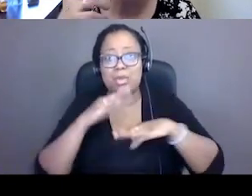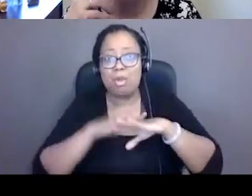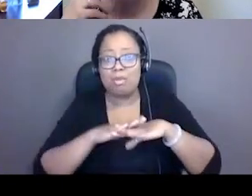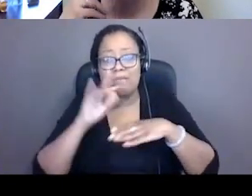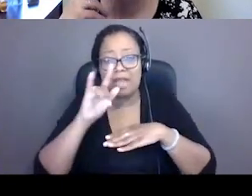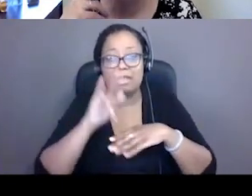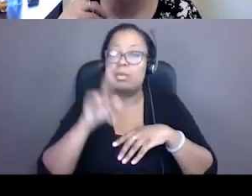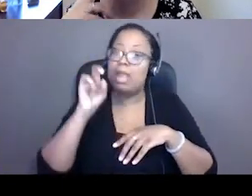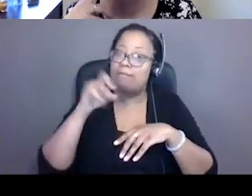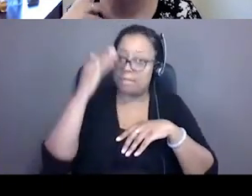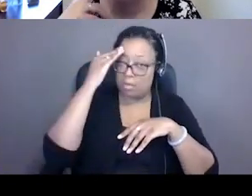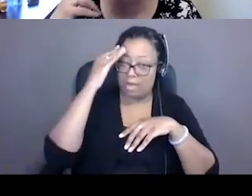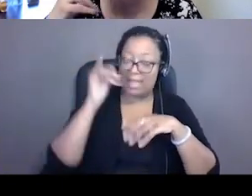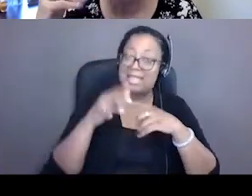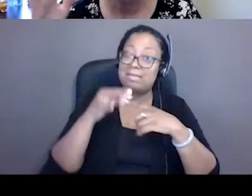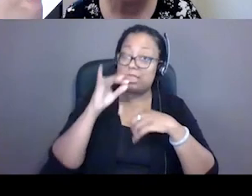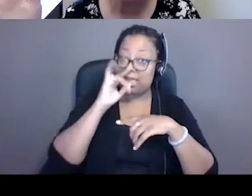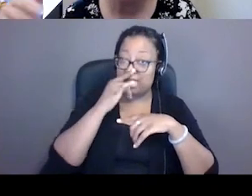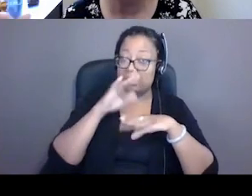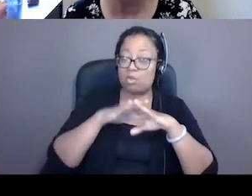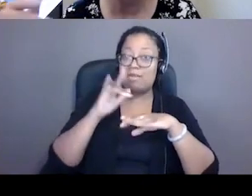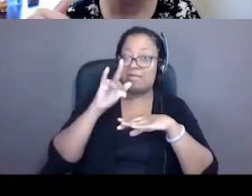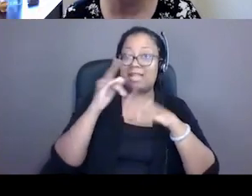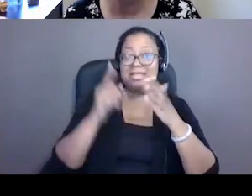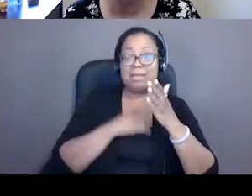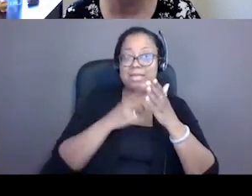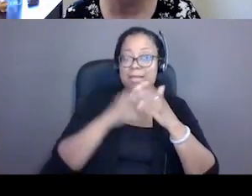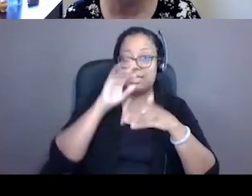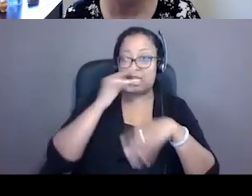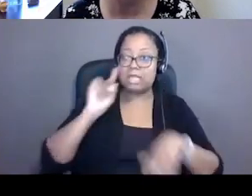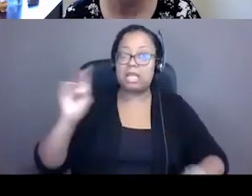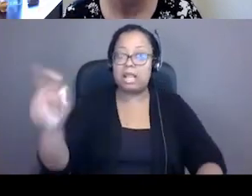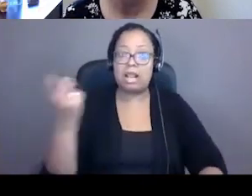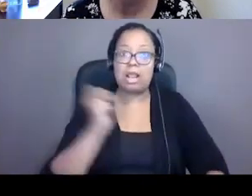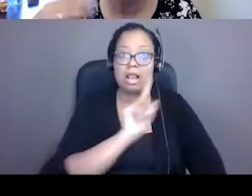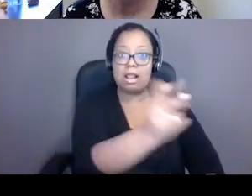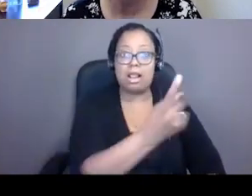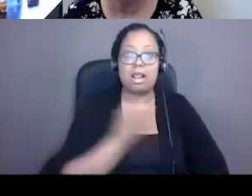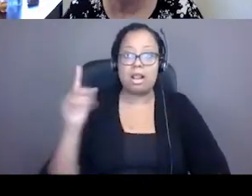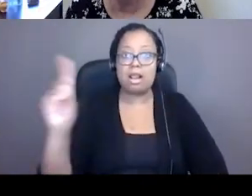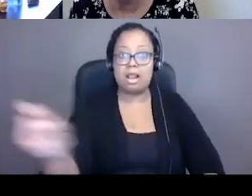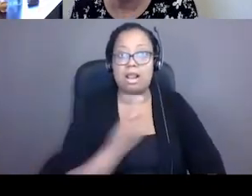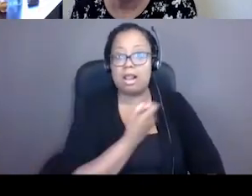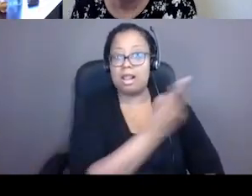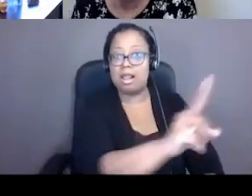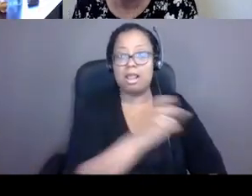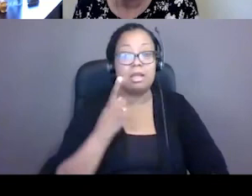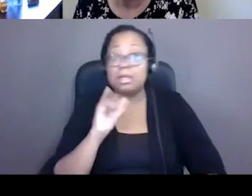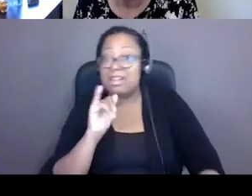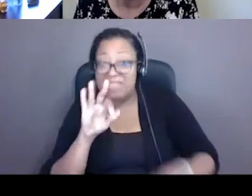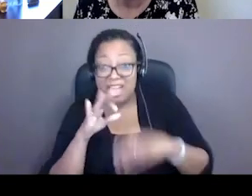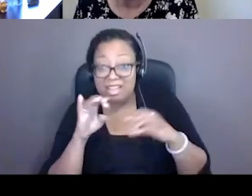that, especially with kids on a flight. Sometimes they're letting them run up and down the galleyway. And if the emotional